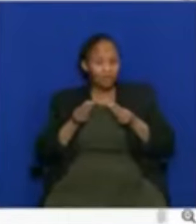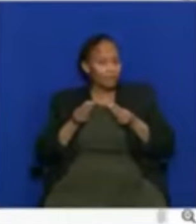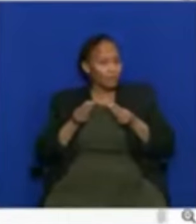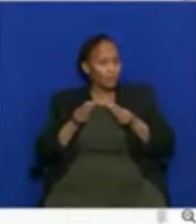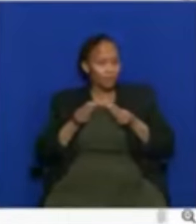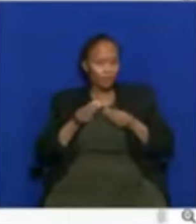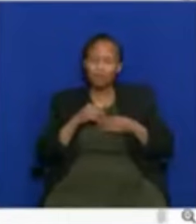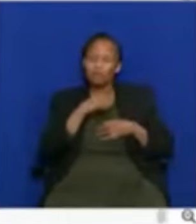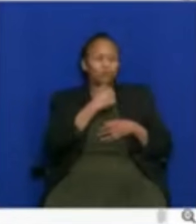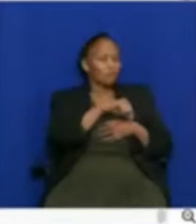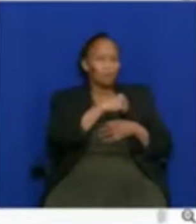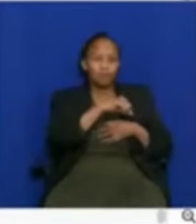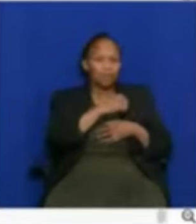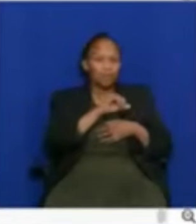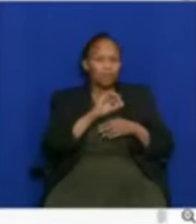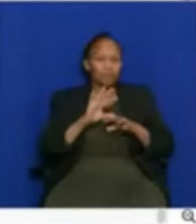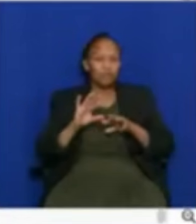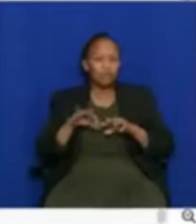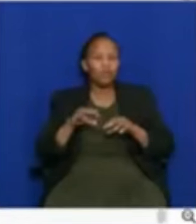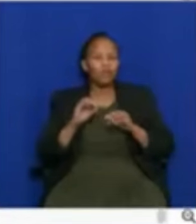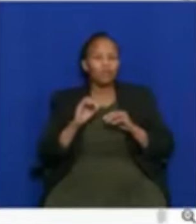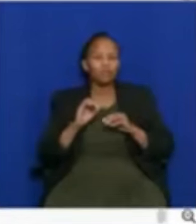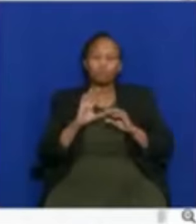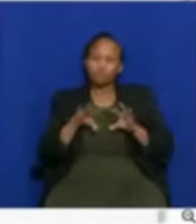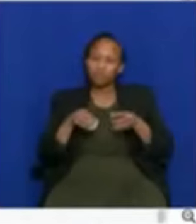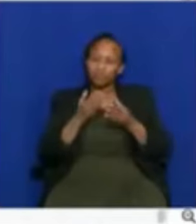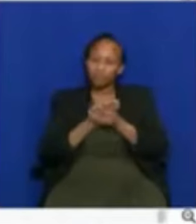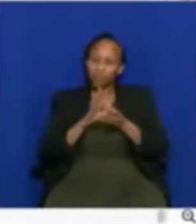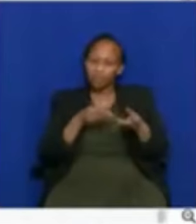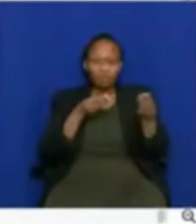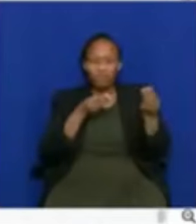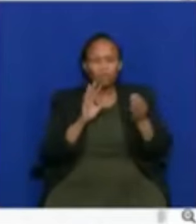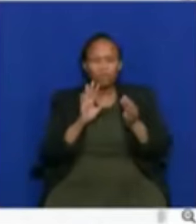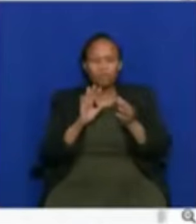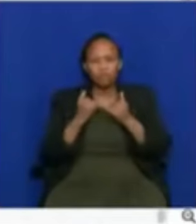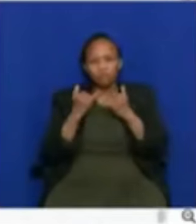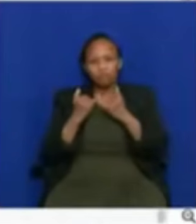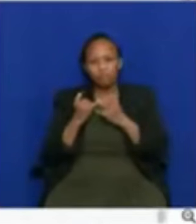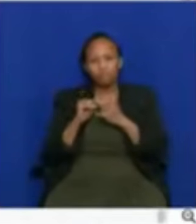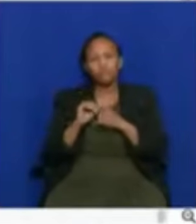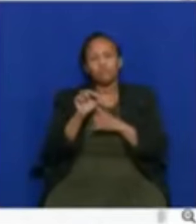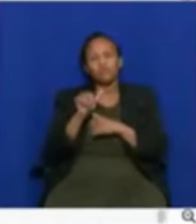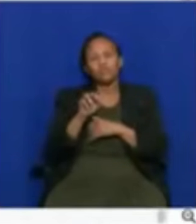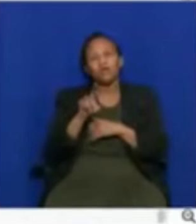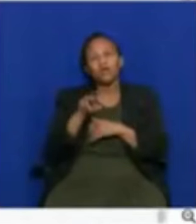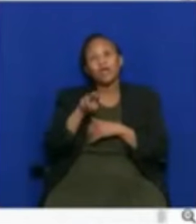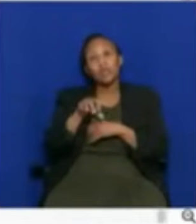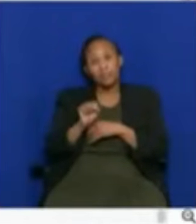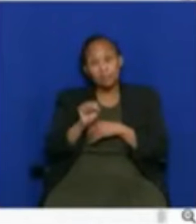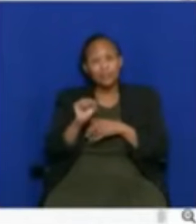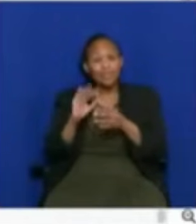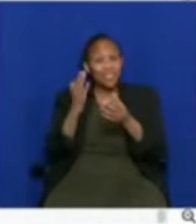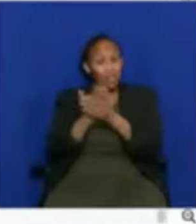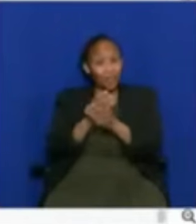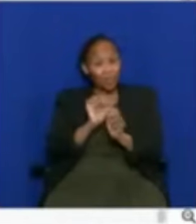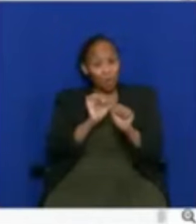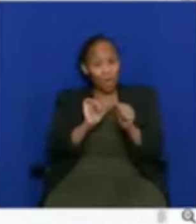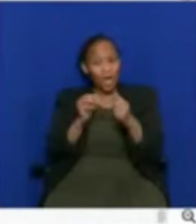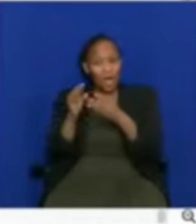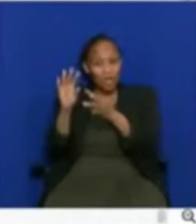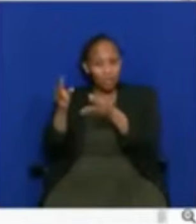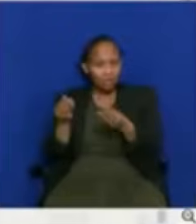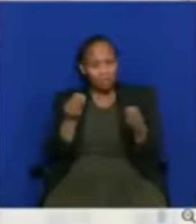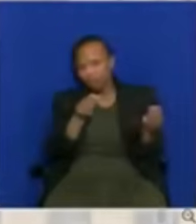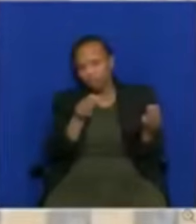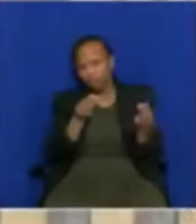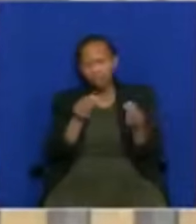The original dockets that were opened by Mr. Adams has not been disclosed to you. Okay. So